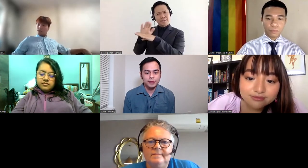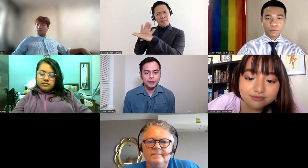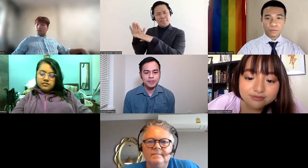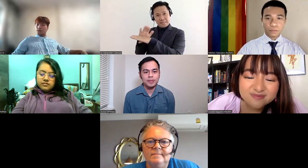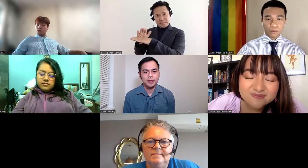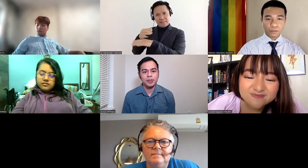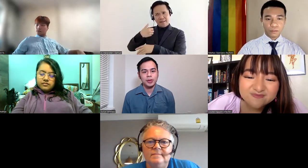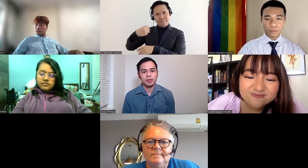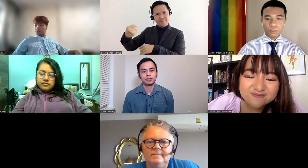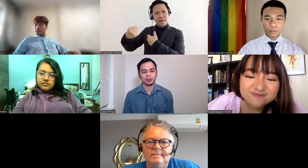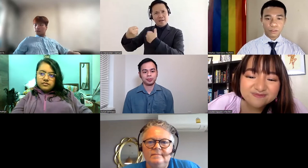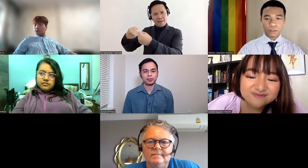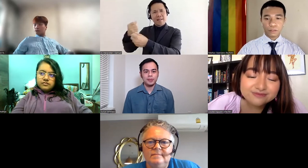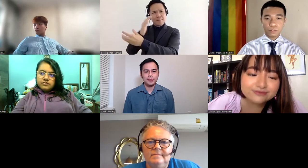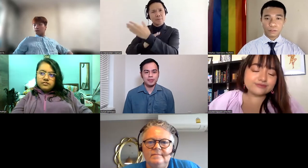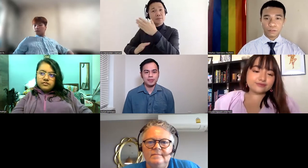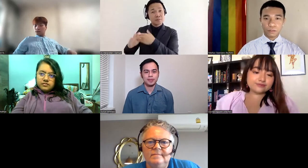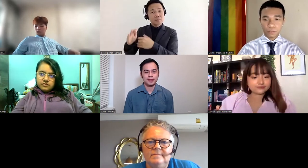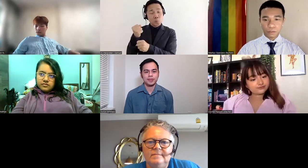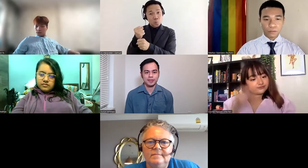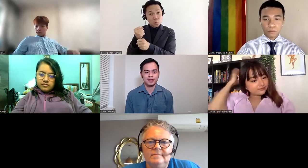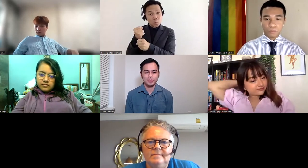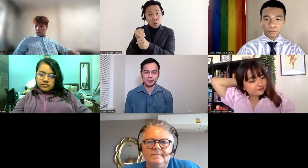hiring disabled